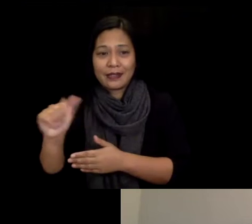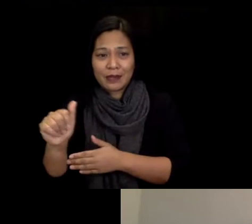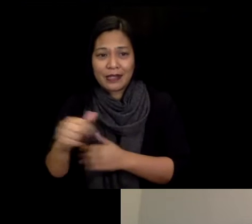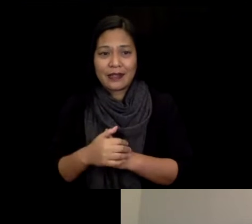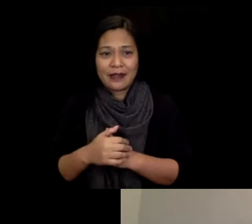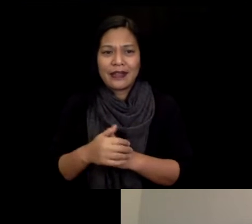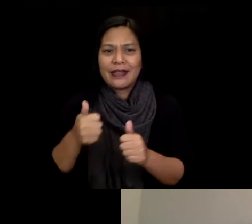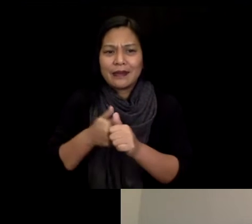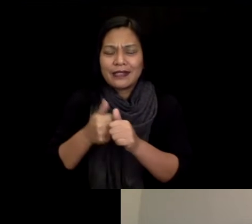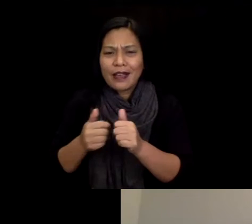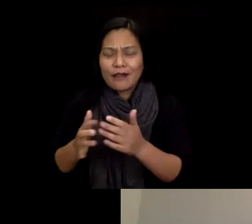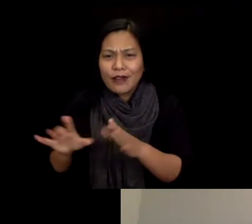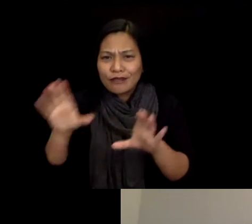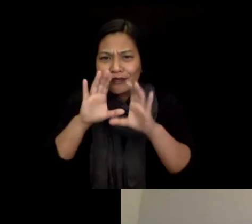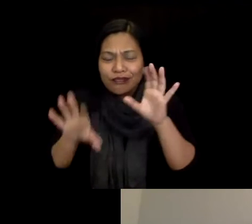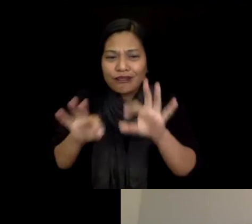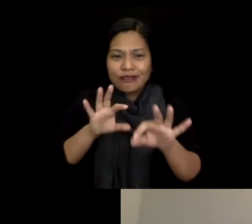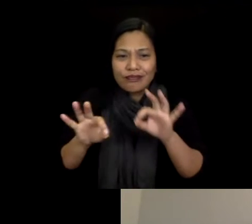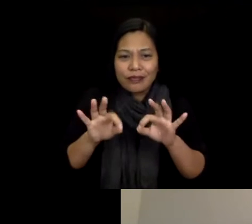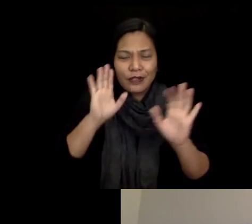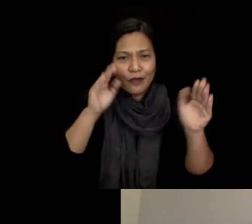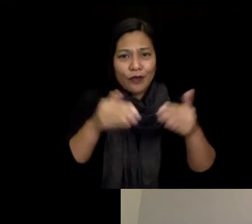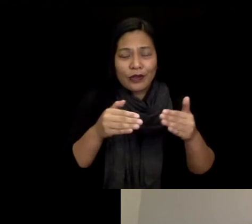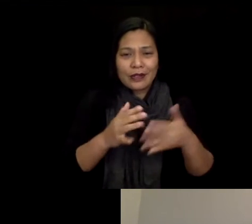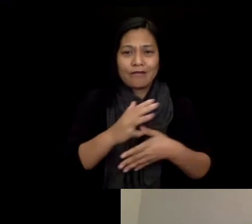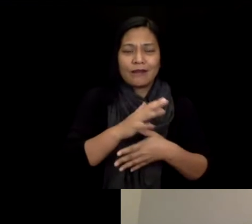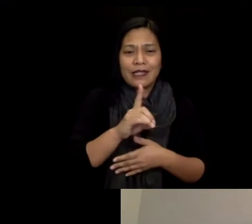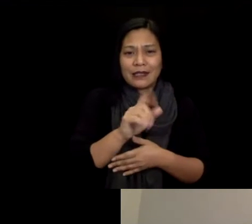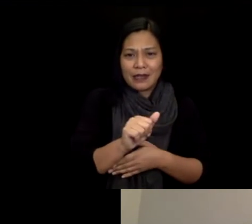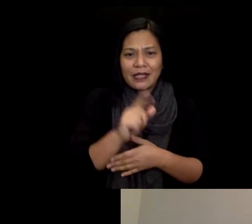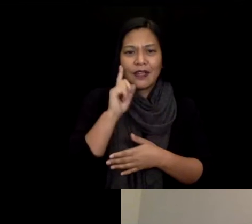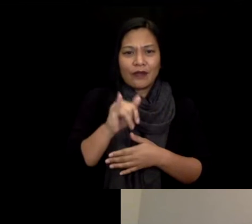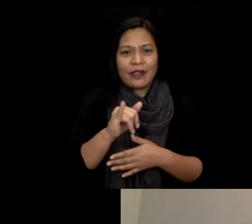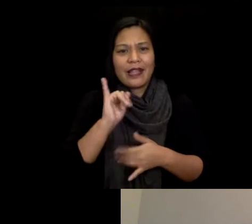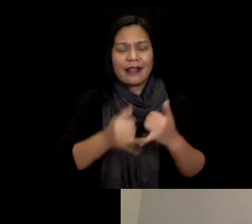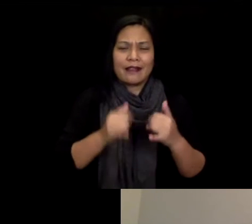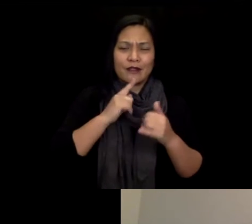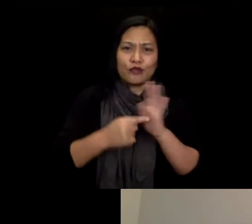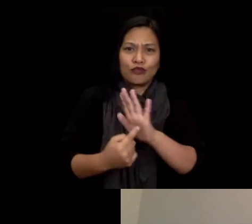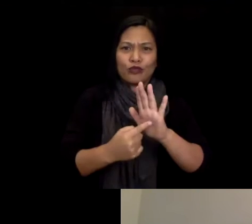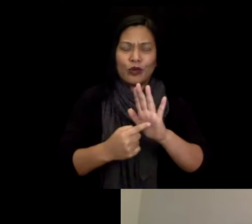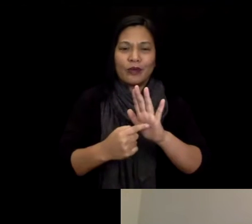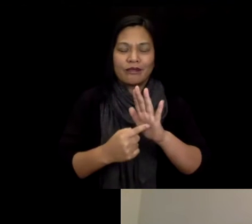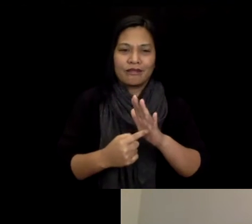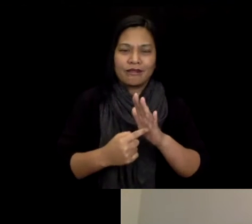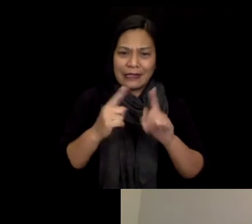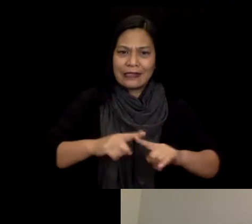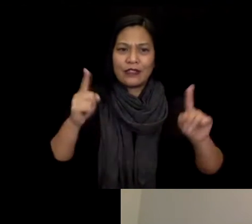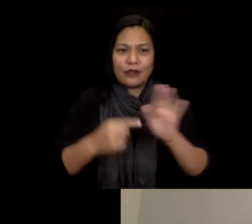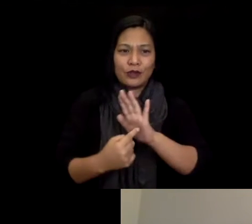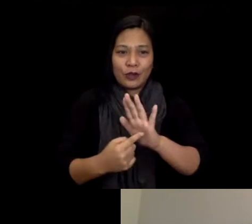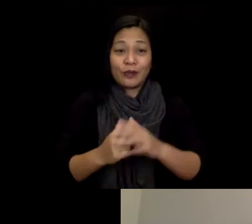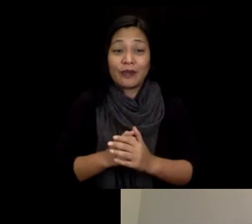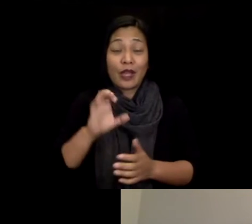curator exploring the notion of disability art as the last avant-garde. Orienting toward a CRIP horizon,